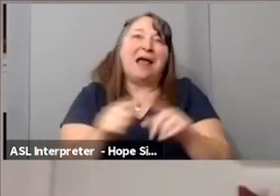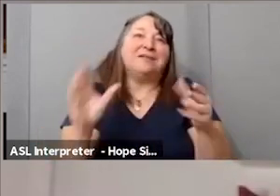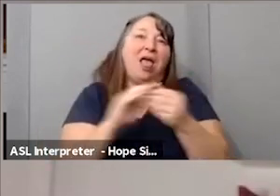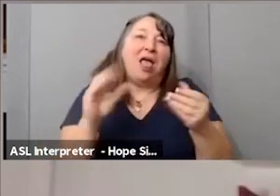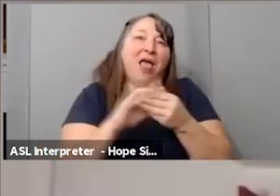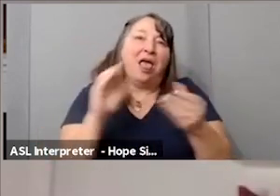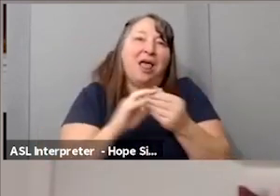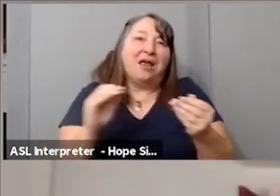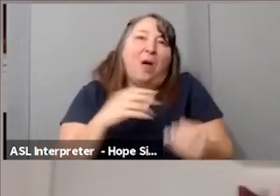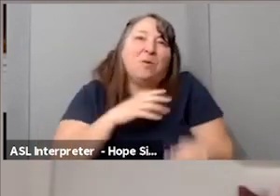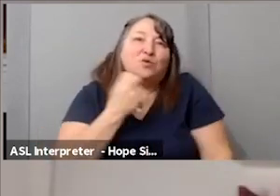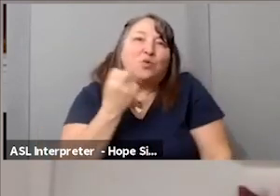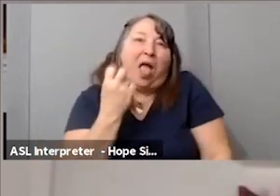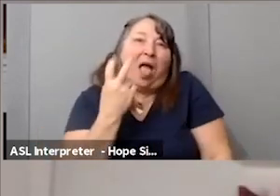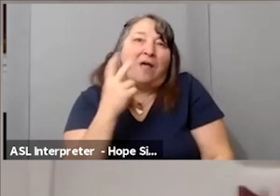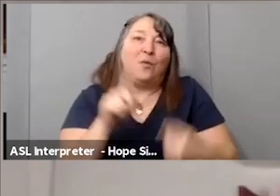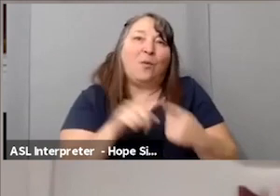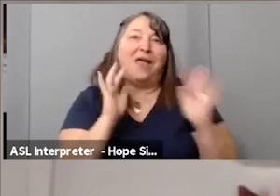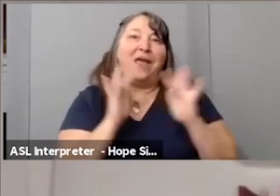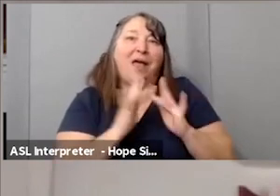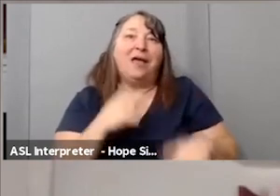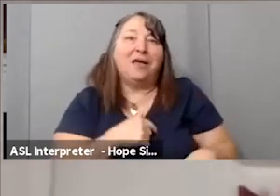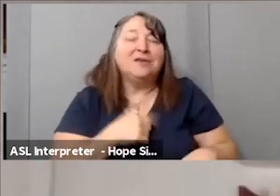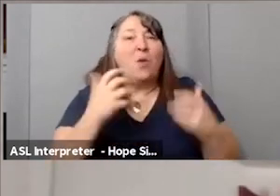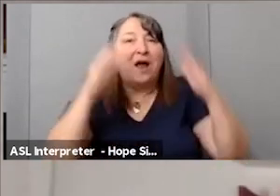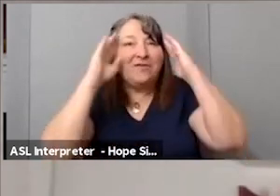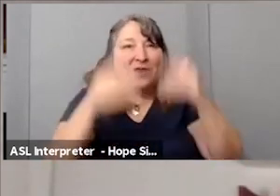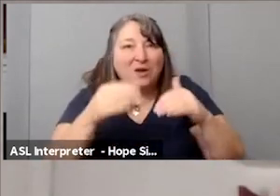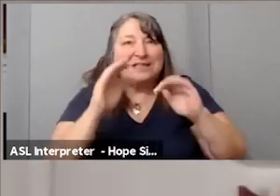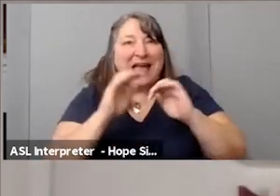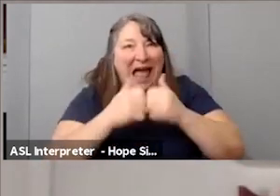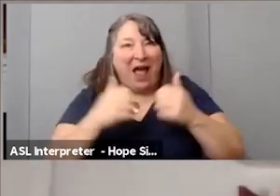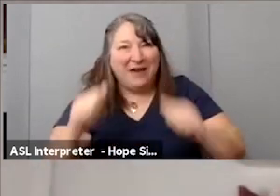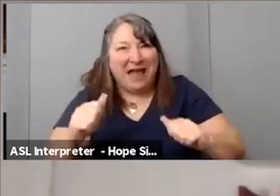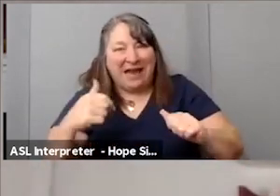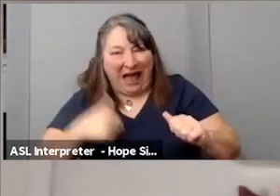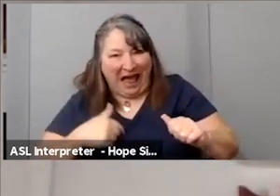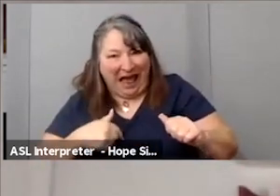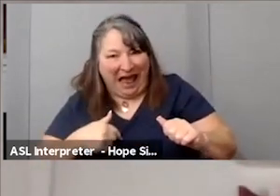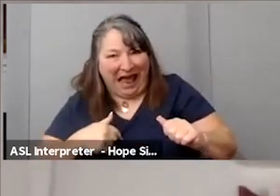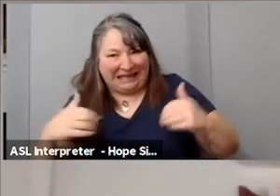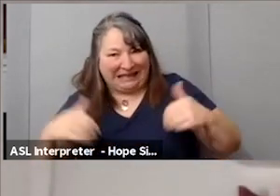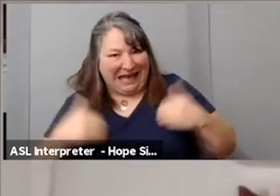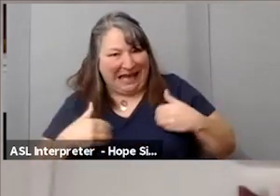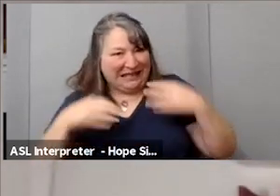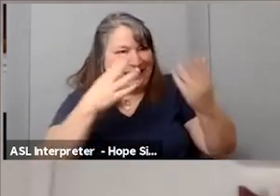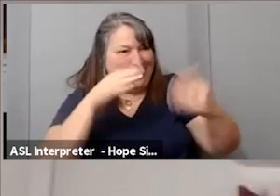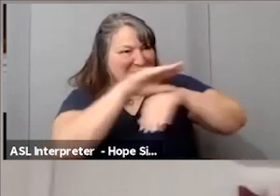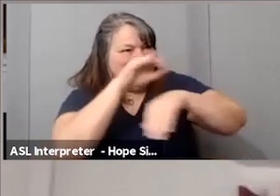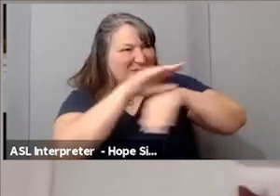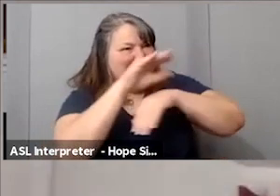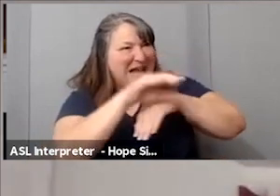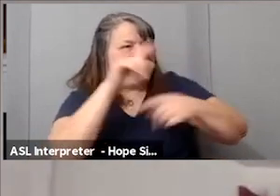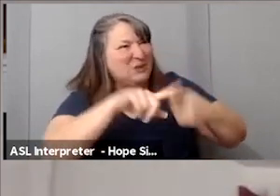out to me. So we wanted to focus on how can you provide advice as a young person without, seeming all knowing or extremely